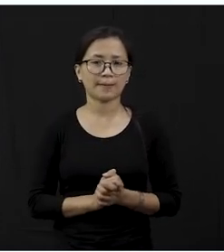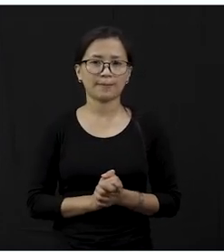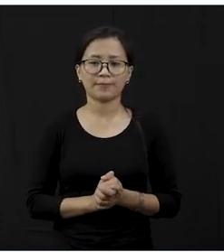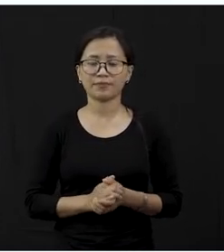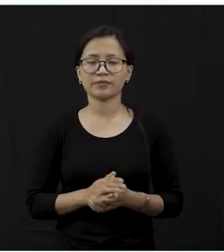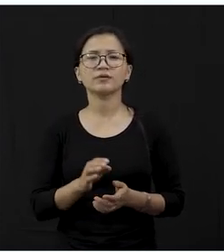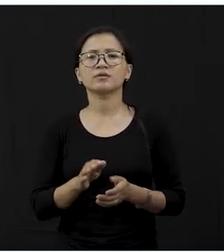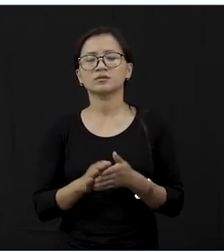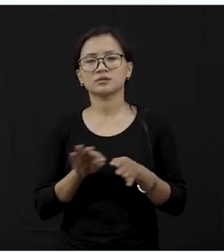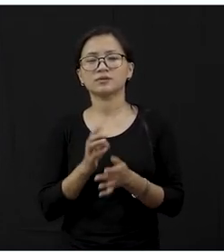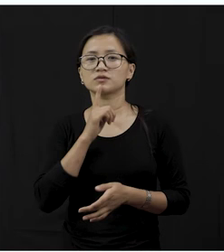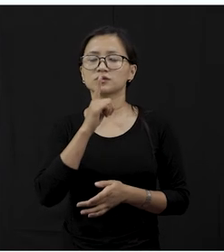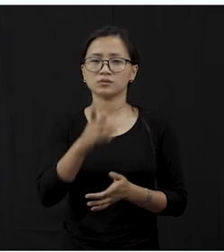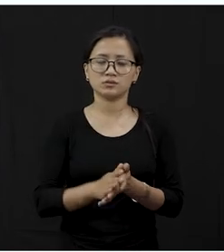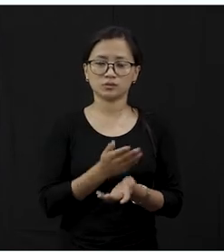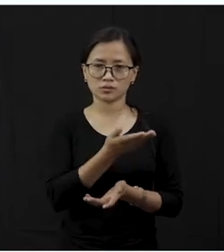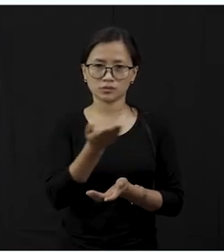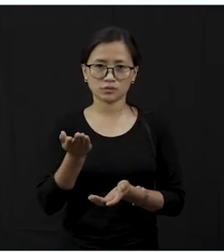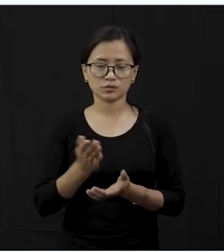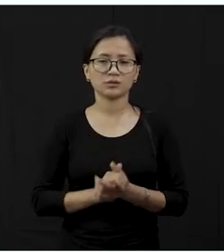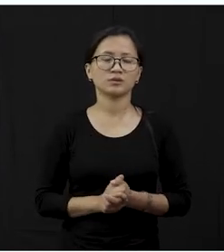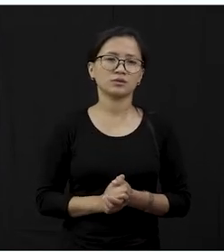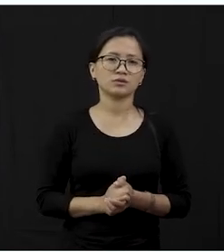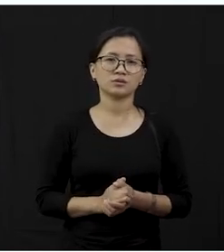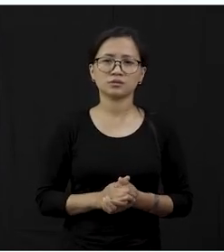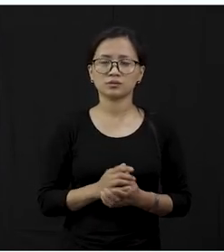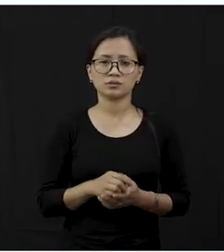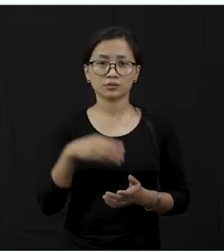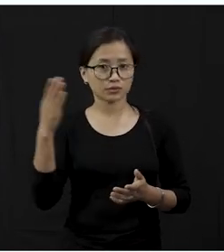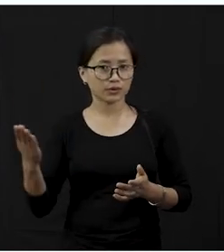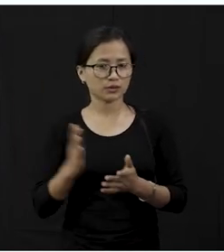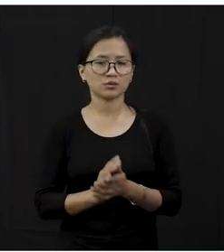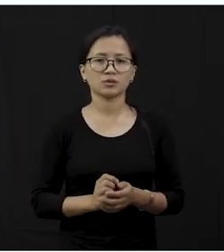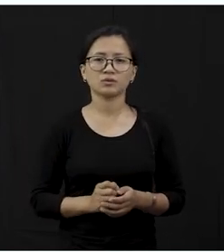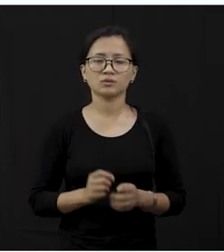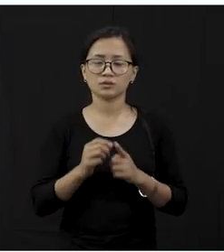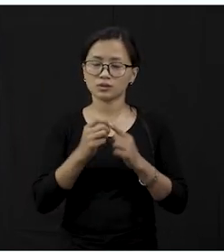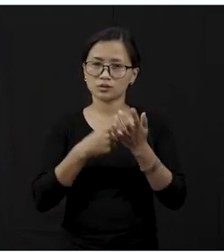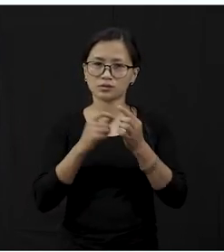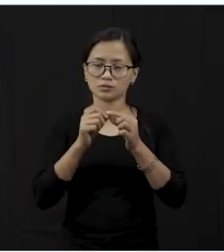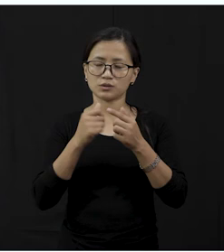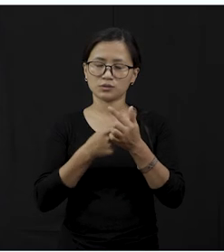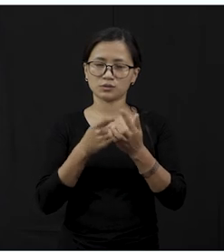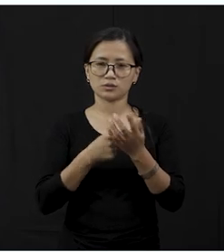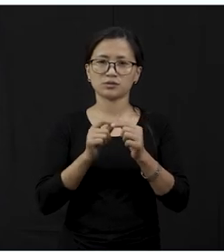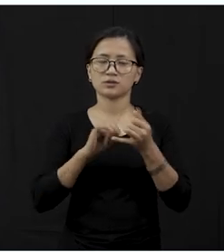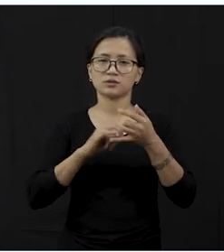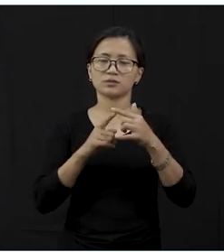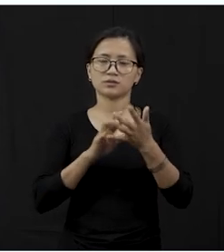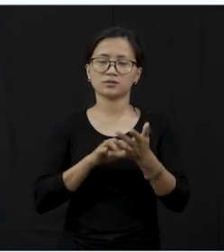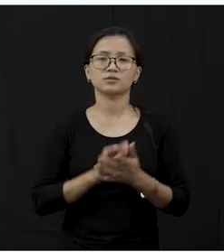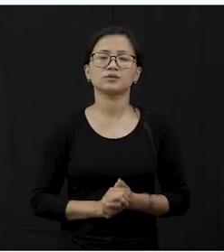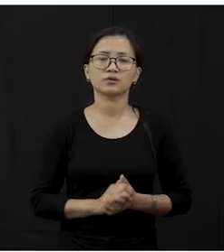Just like I have told you, we will start from the rightmost, which represents the ones. So here you have four